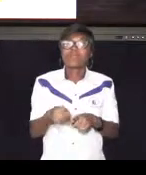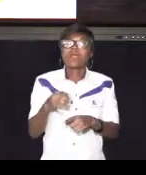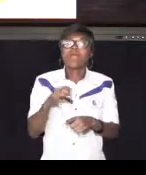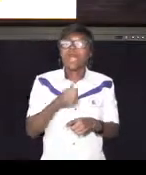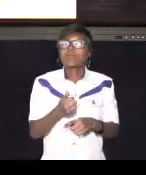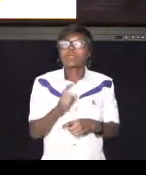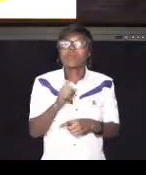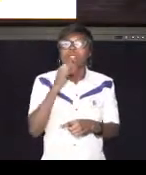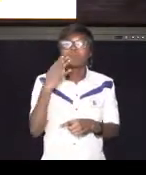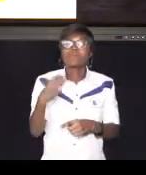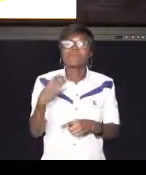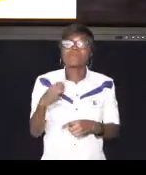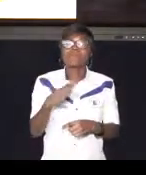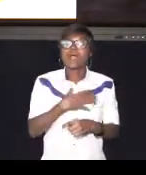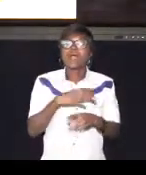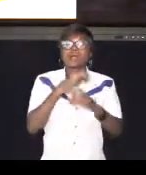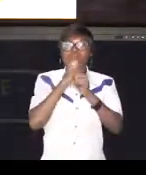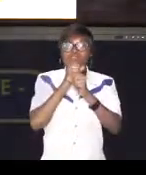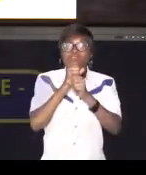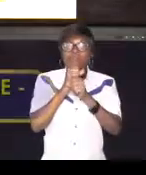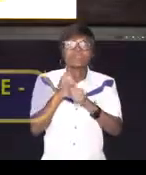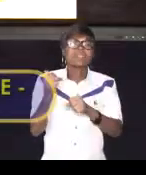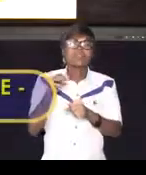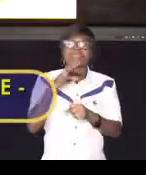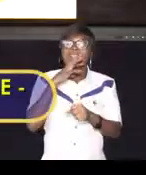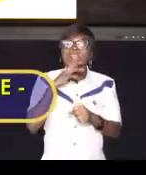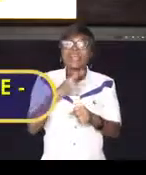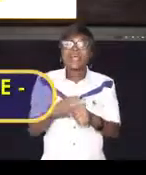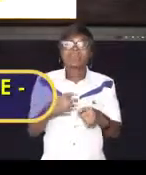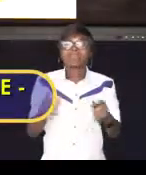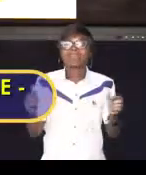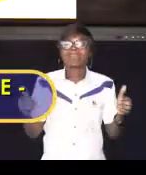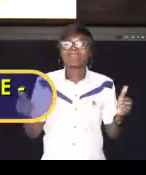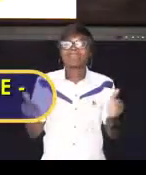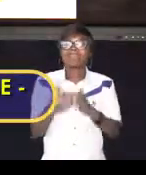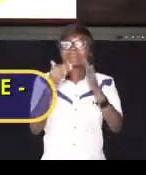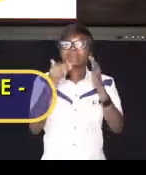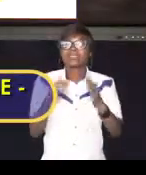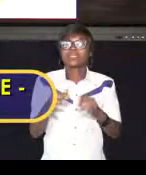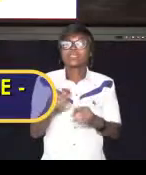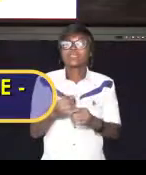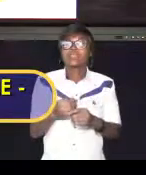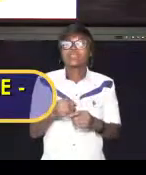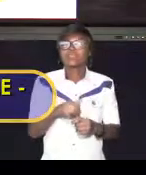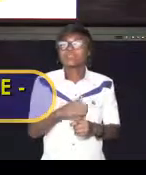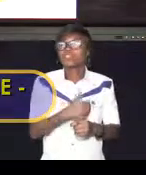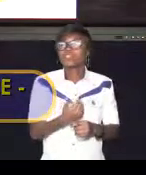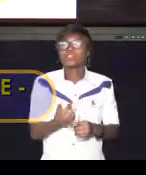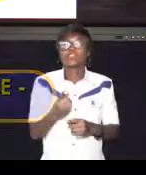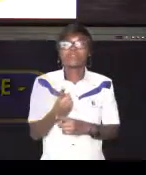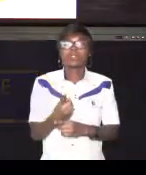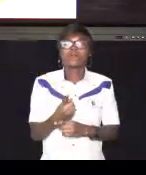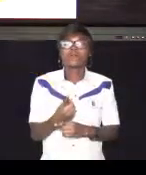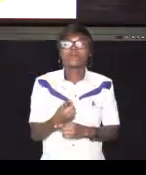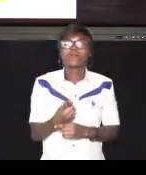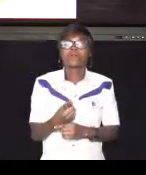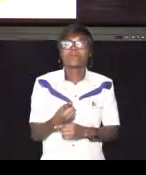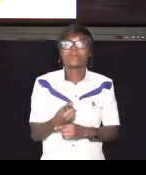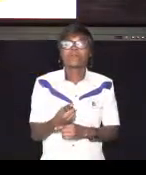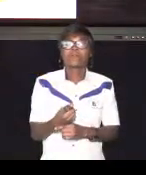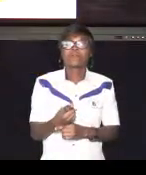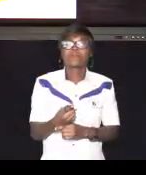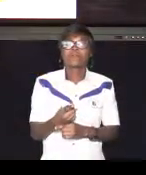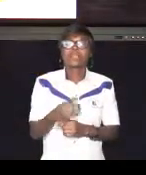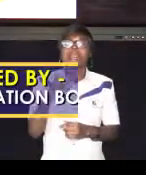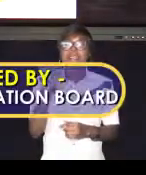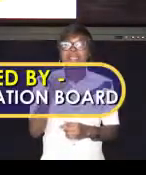is blue and orange. The two colors are complementary color. Blue and orange, they show a great contrast to